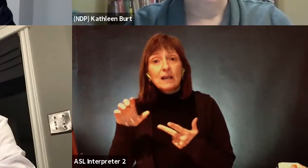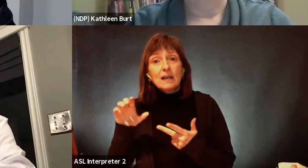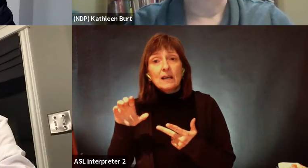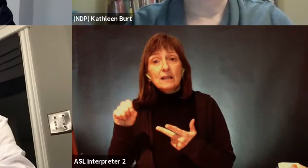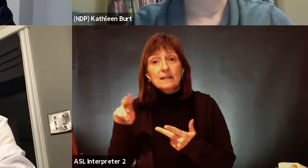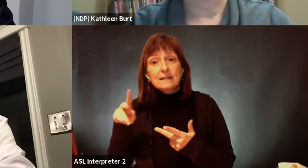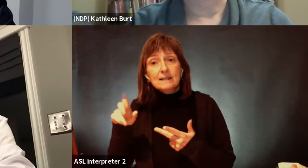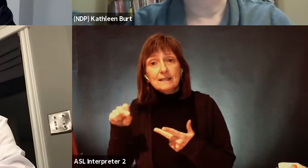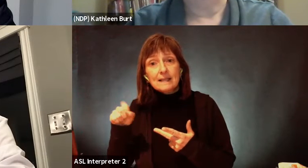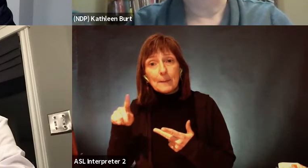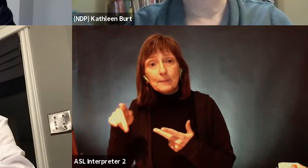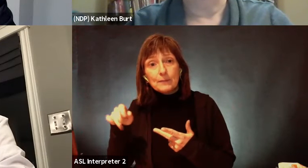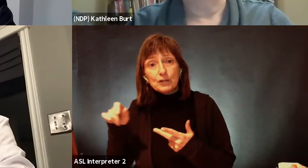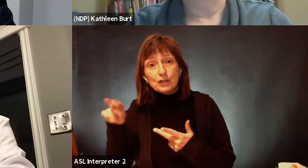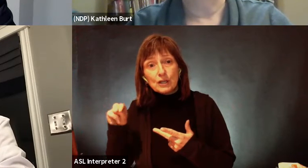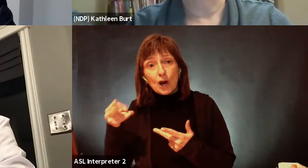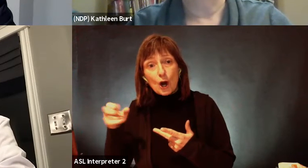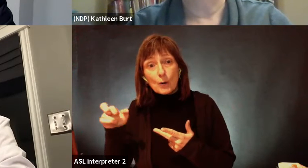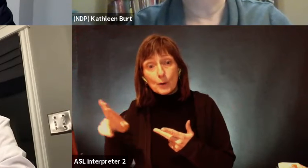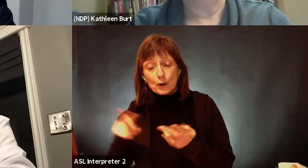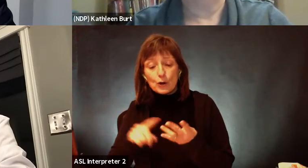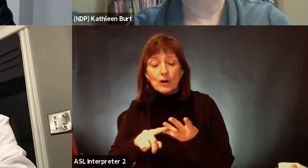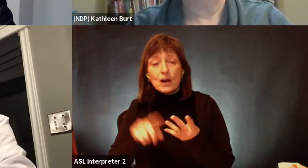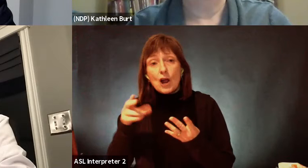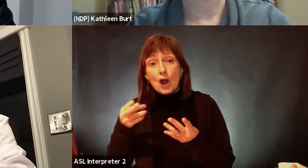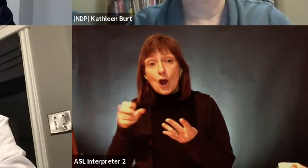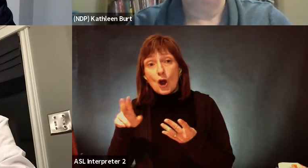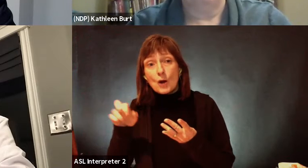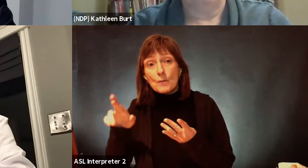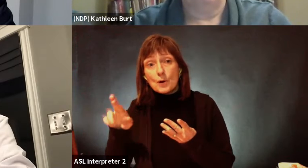Maine getting together to